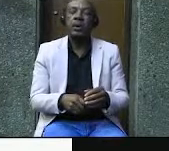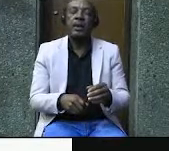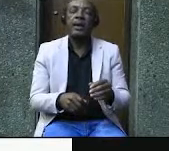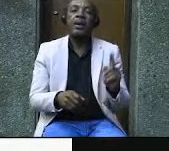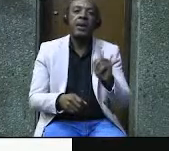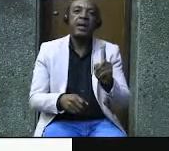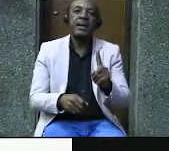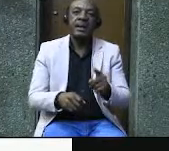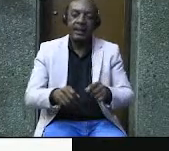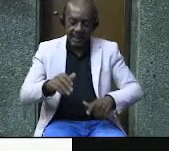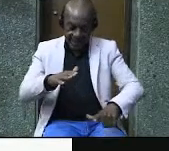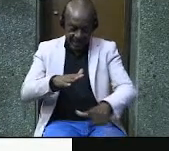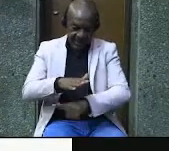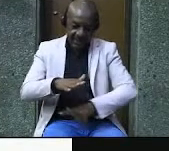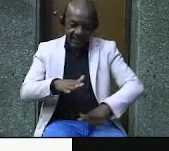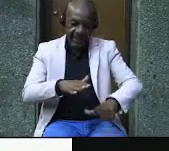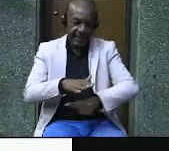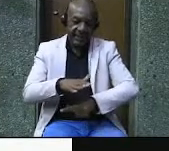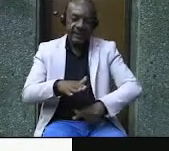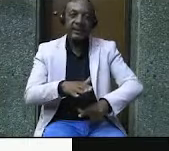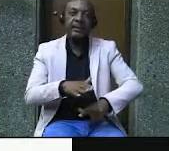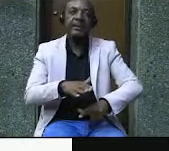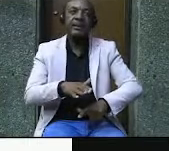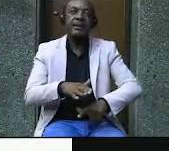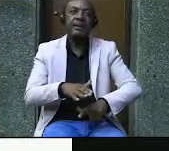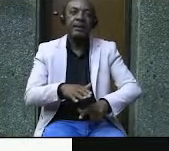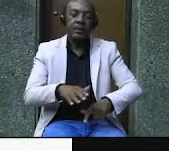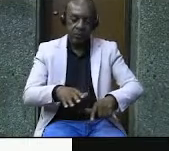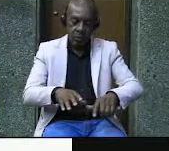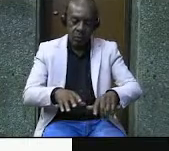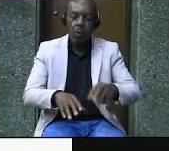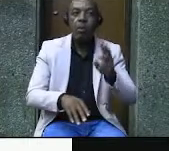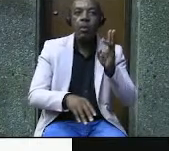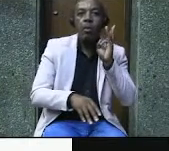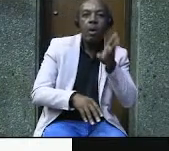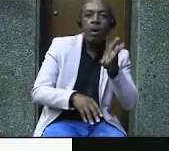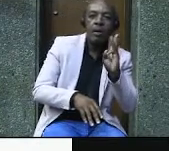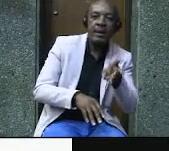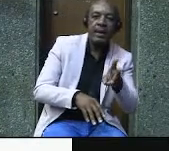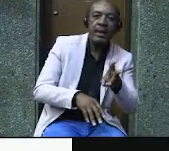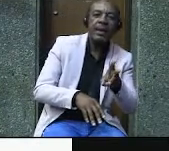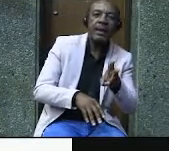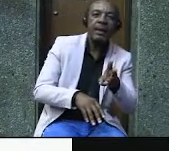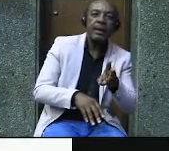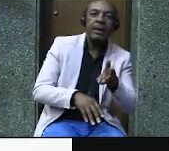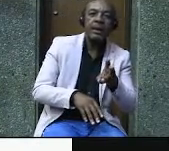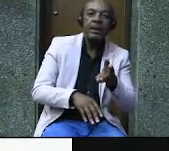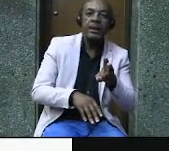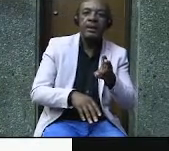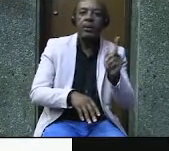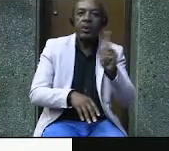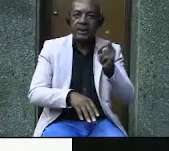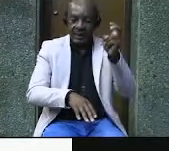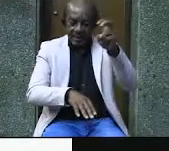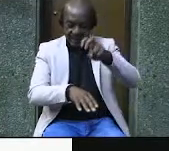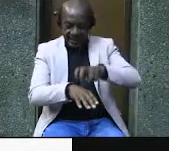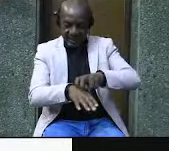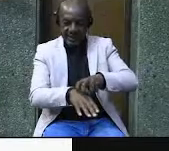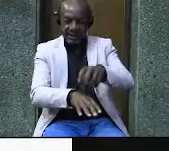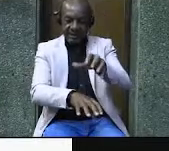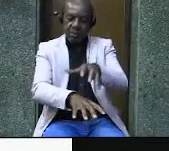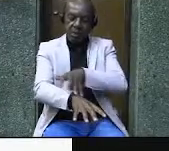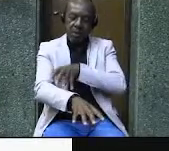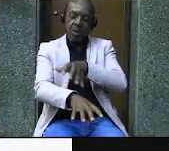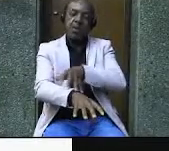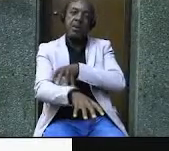reforms, agricultural reforms, and so forth. I have